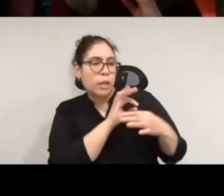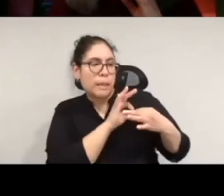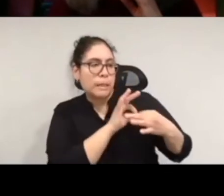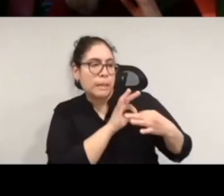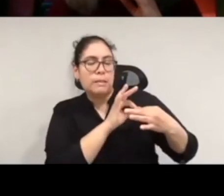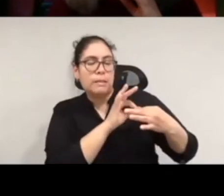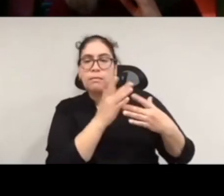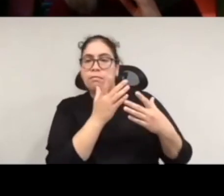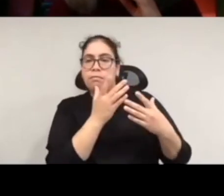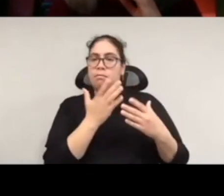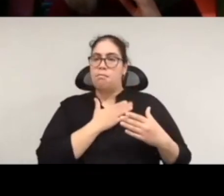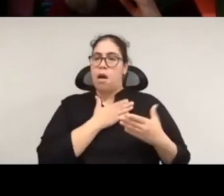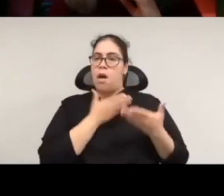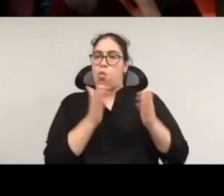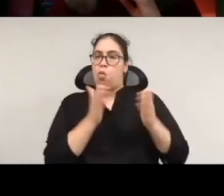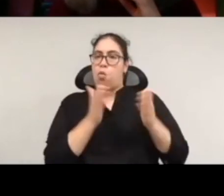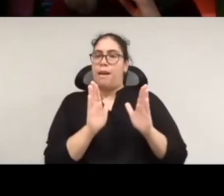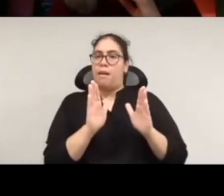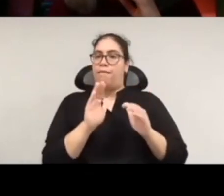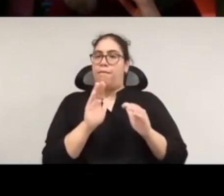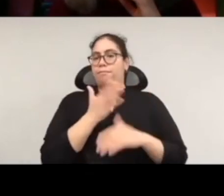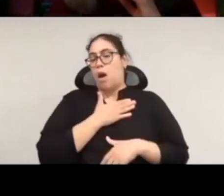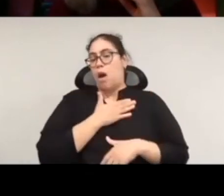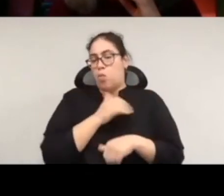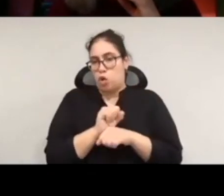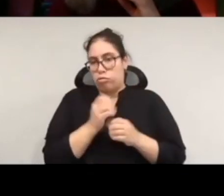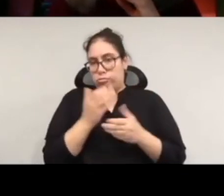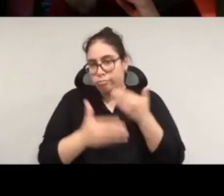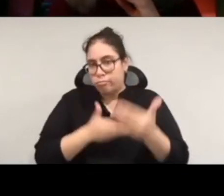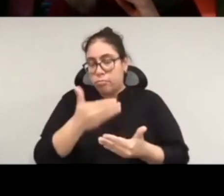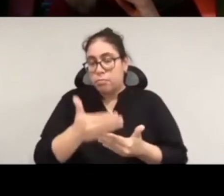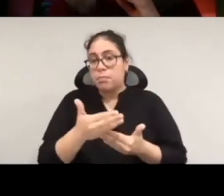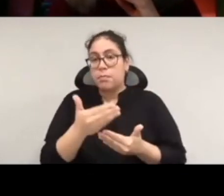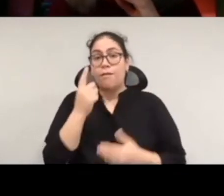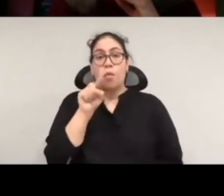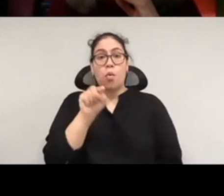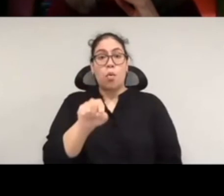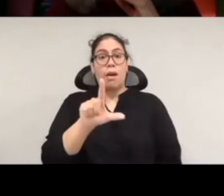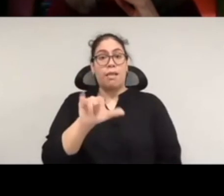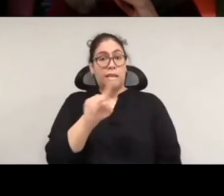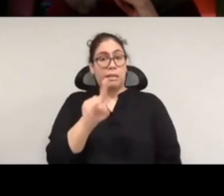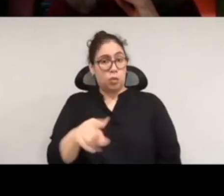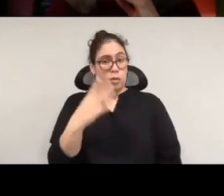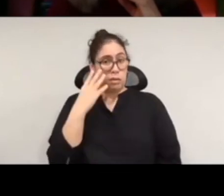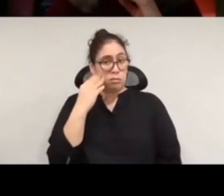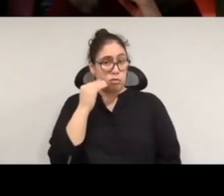I do what I do. But Liz, in your case, do you come across that?